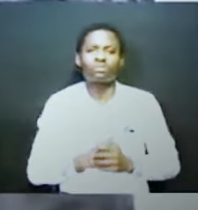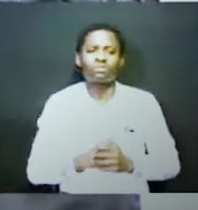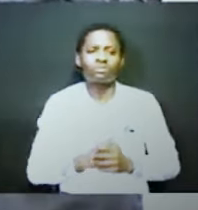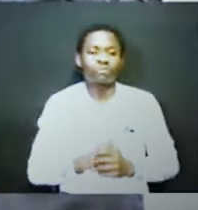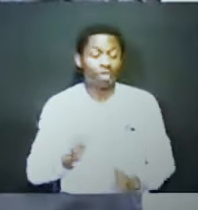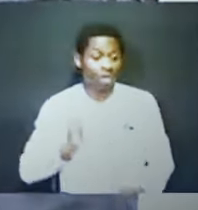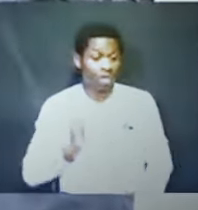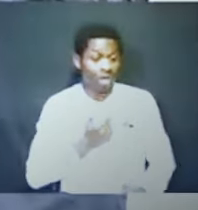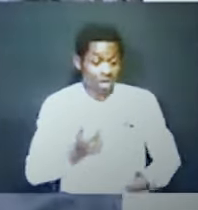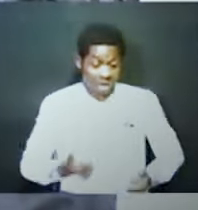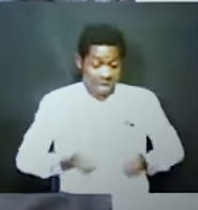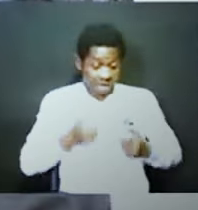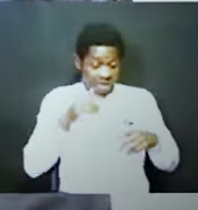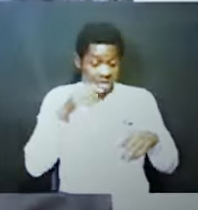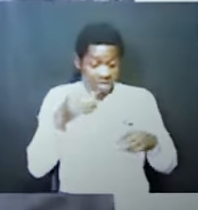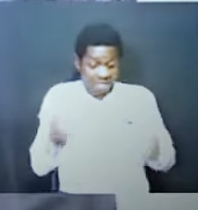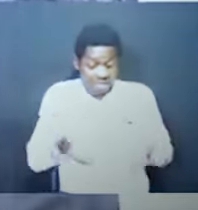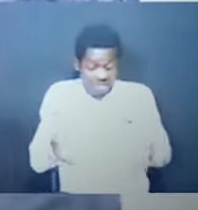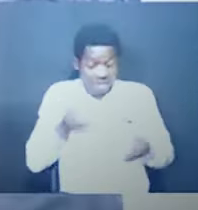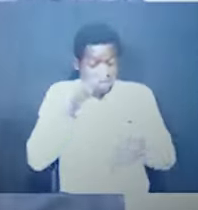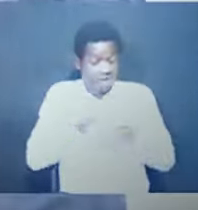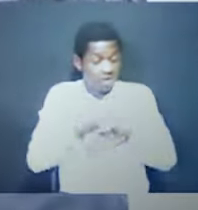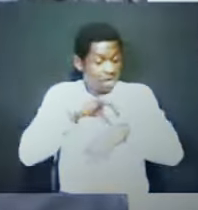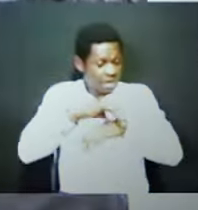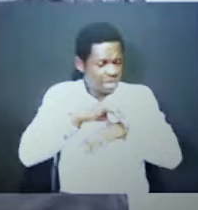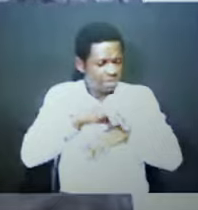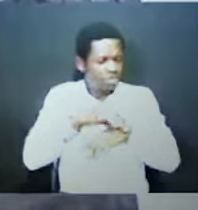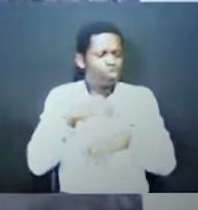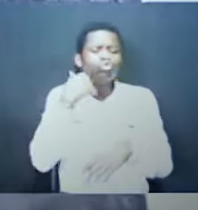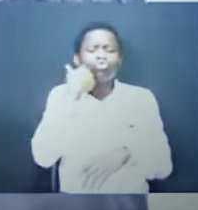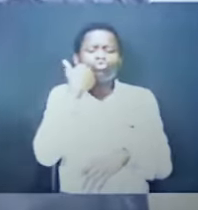Our life on this earth is transient.